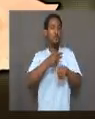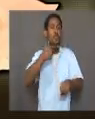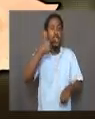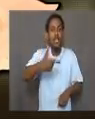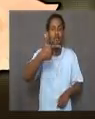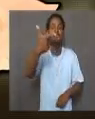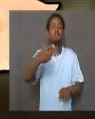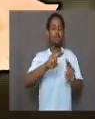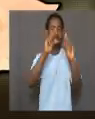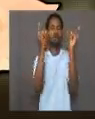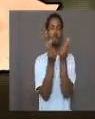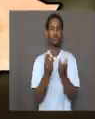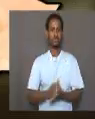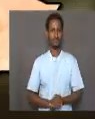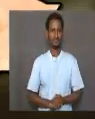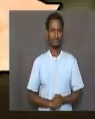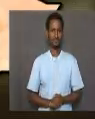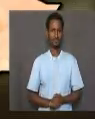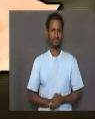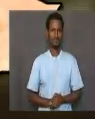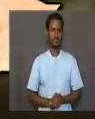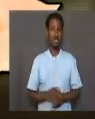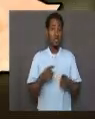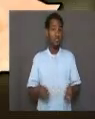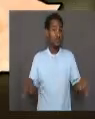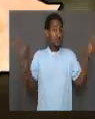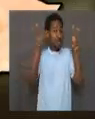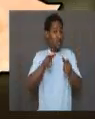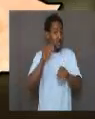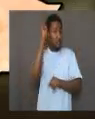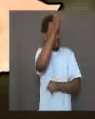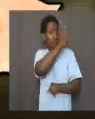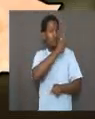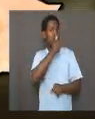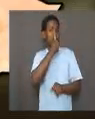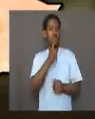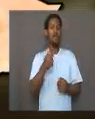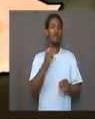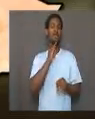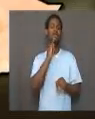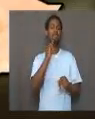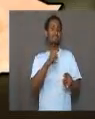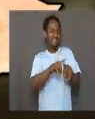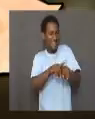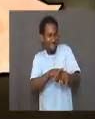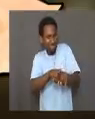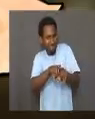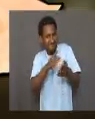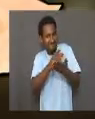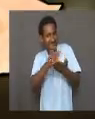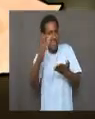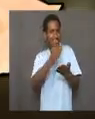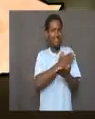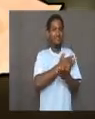ethno-linguistic groups. The Federation of Ethiopia is divided